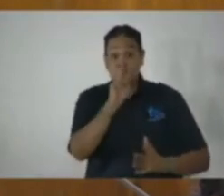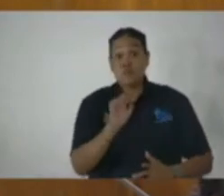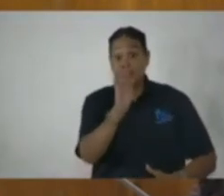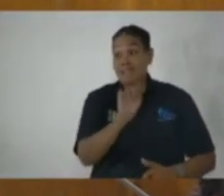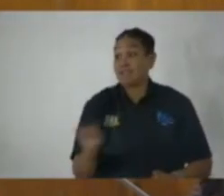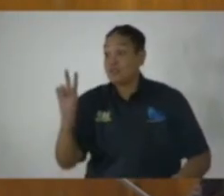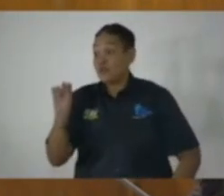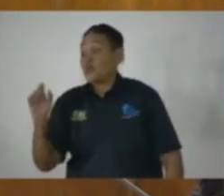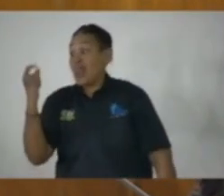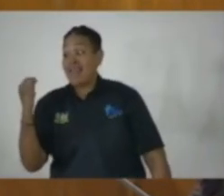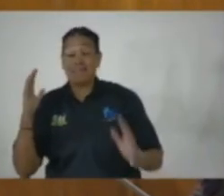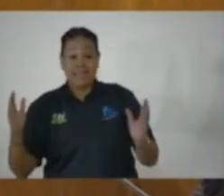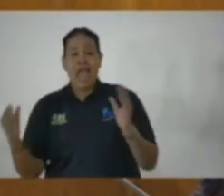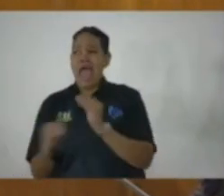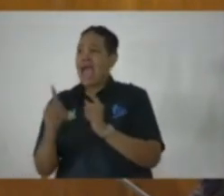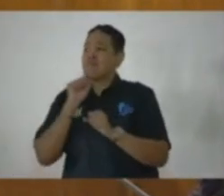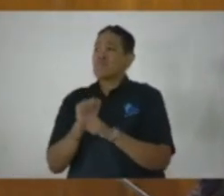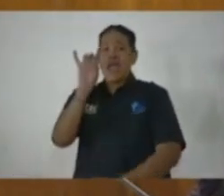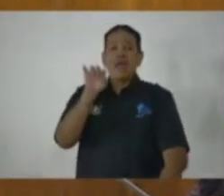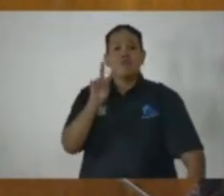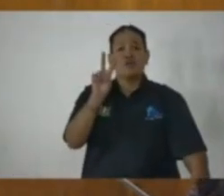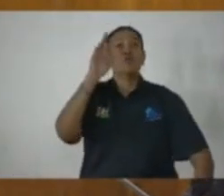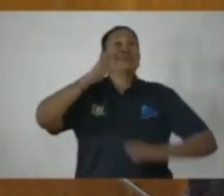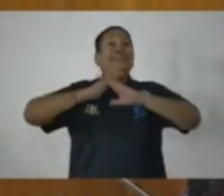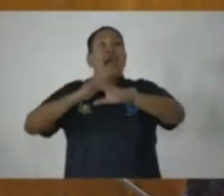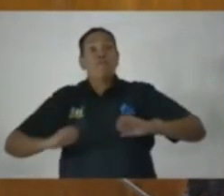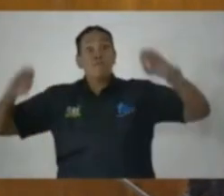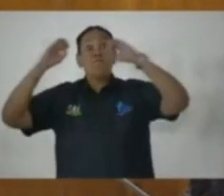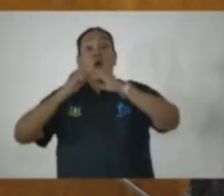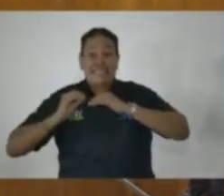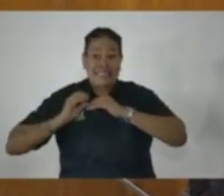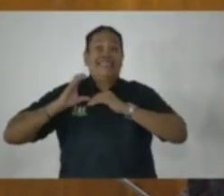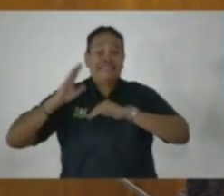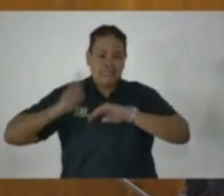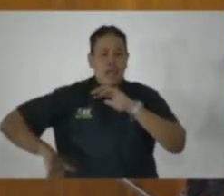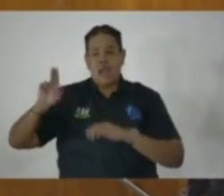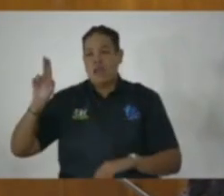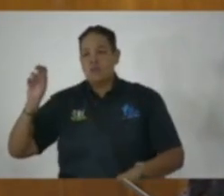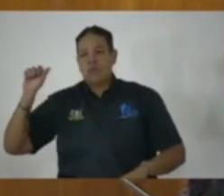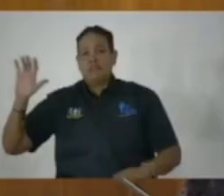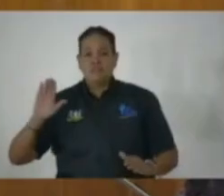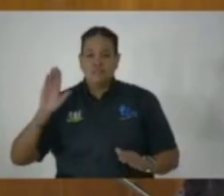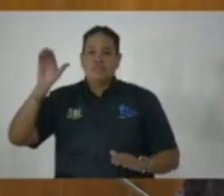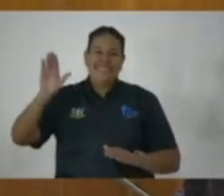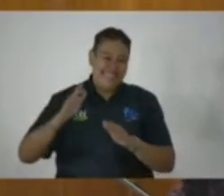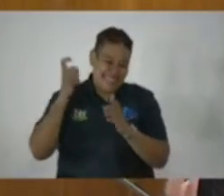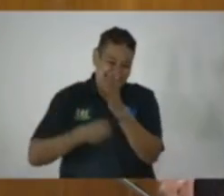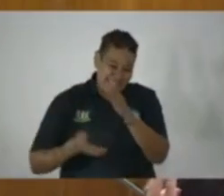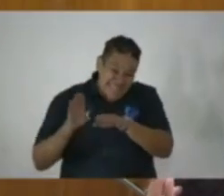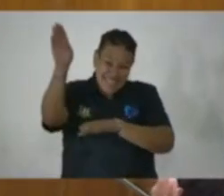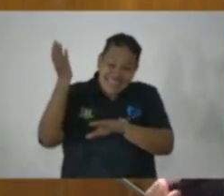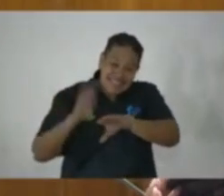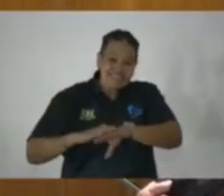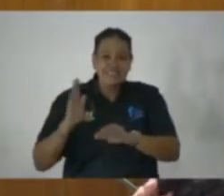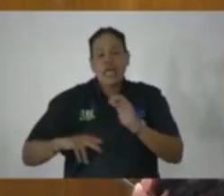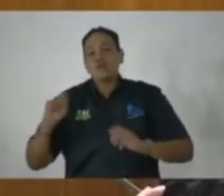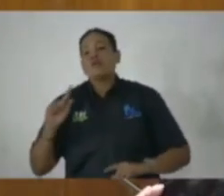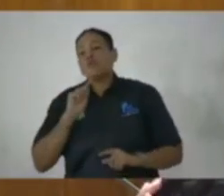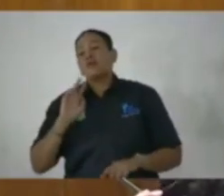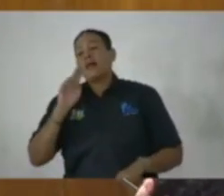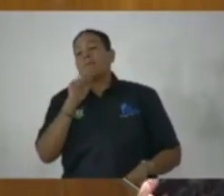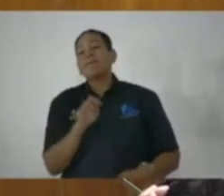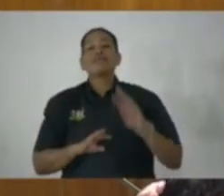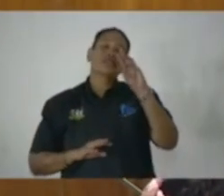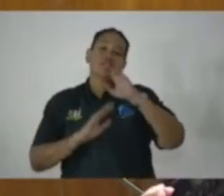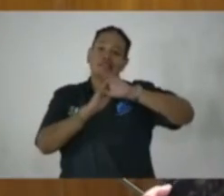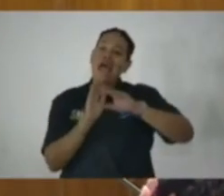2007 to 2011 was 8.2 times inflation in the United States. However, the PMP was 6 times inflation in the